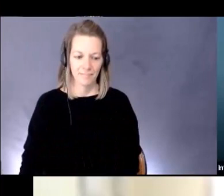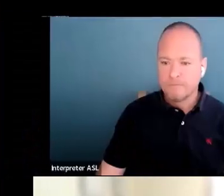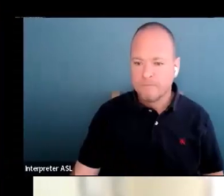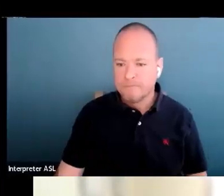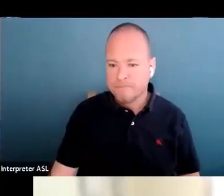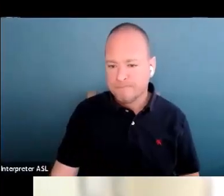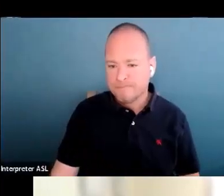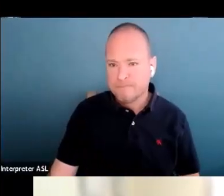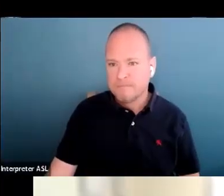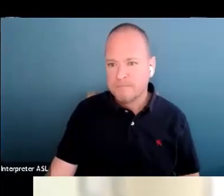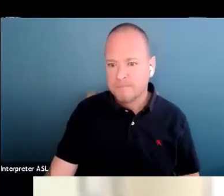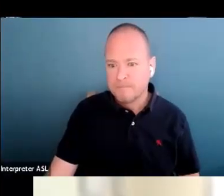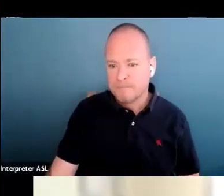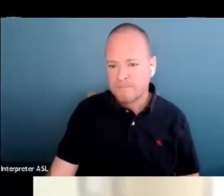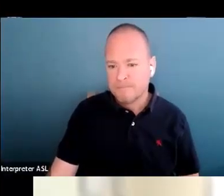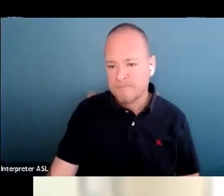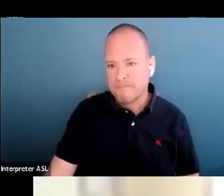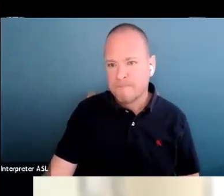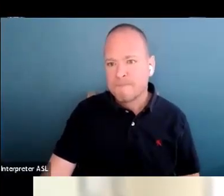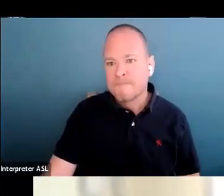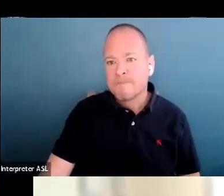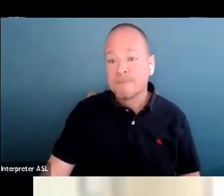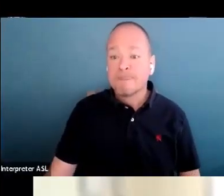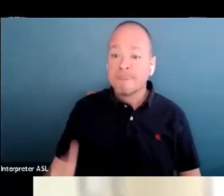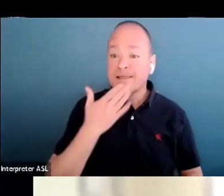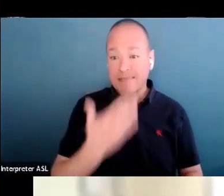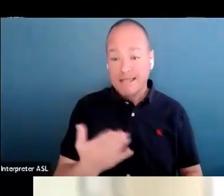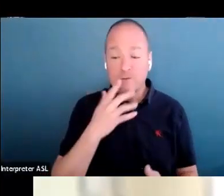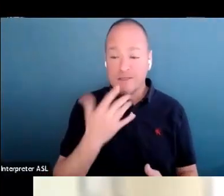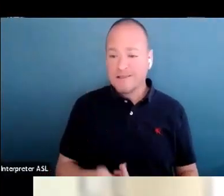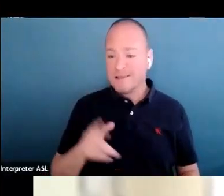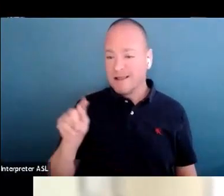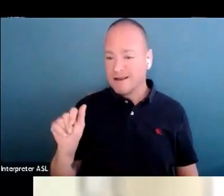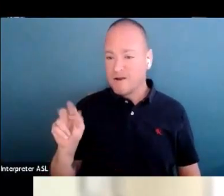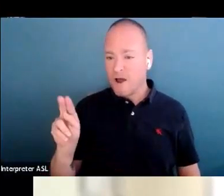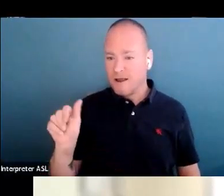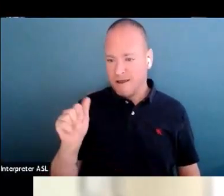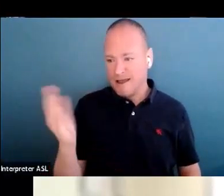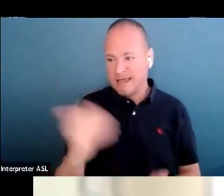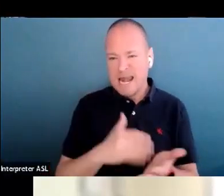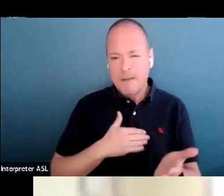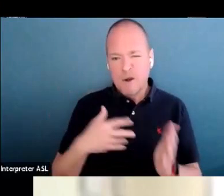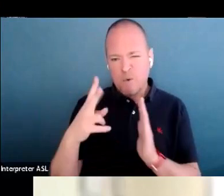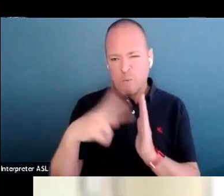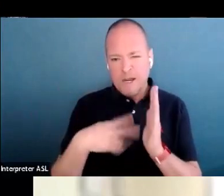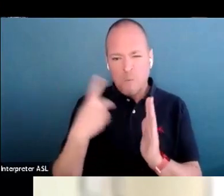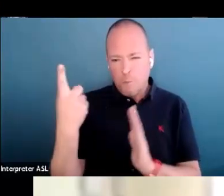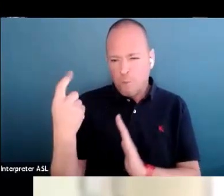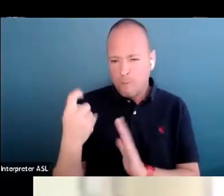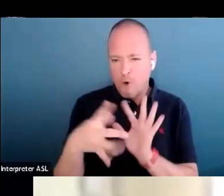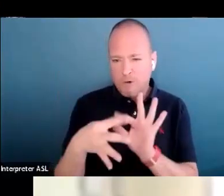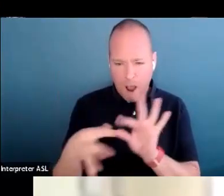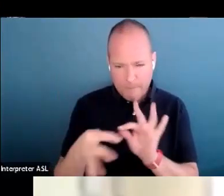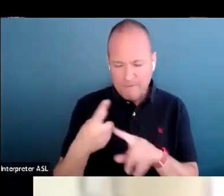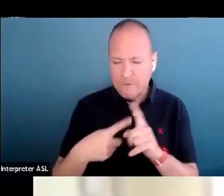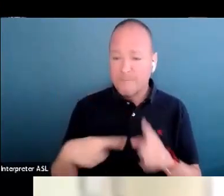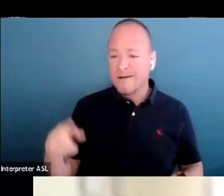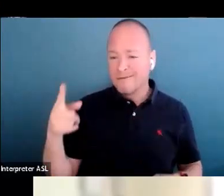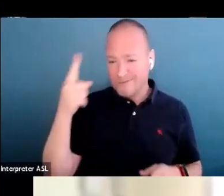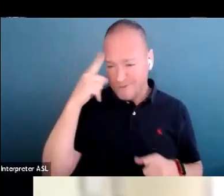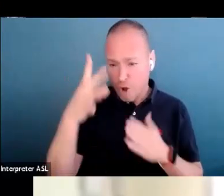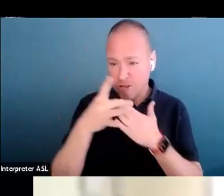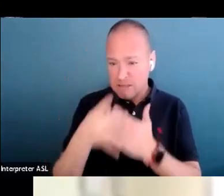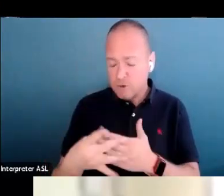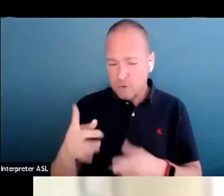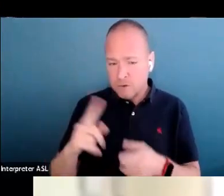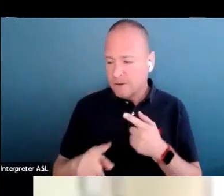Thank you, Ren. This is Tana again, and I'm going to read one final comment from an AAC Counts thought leader, Alex Bernardi, who is affiliated